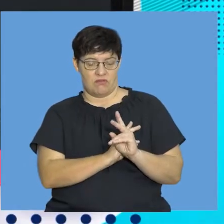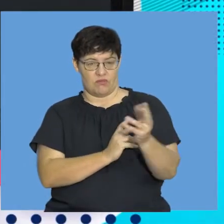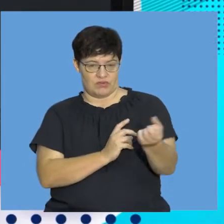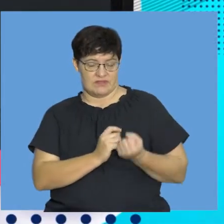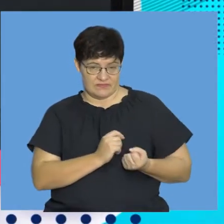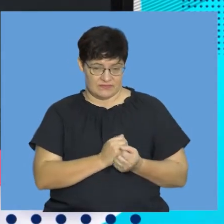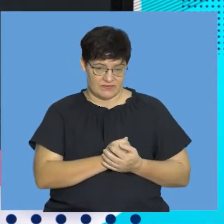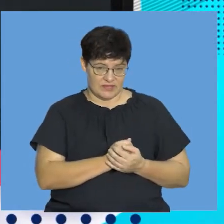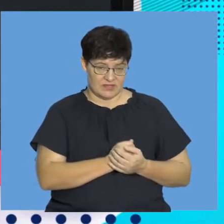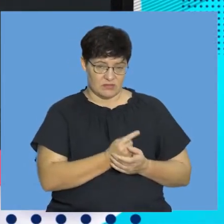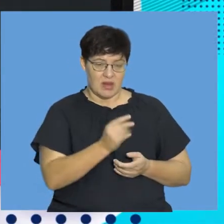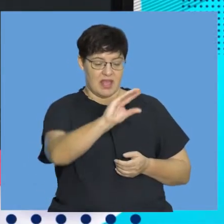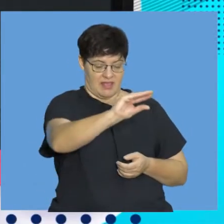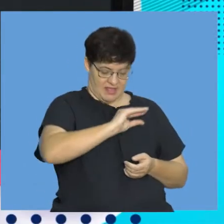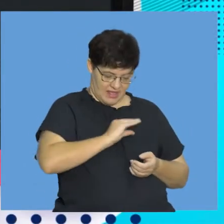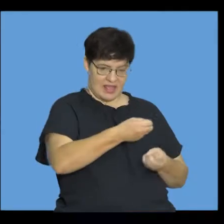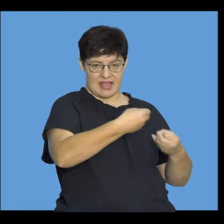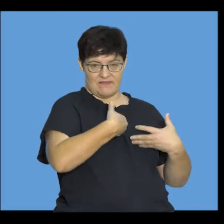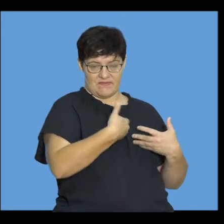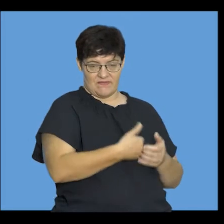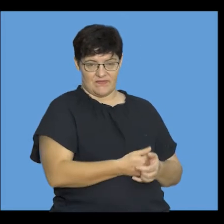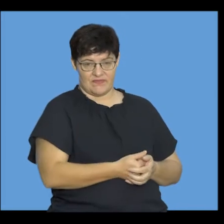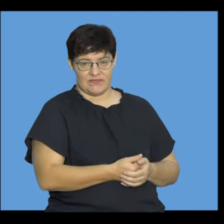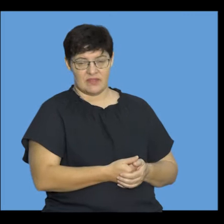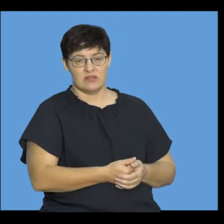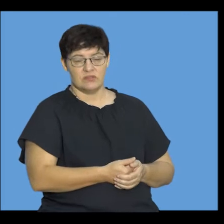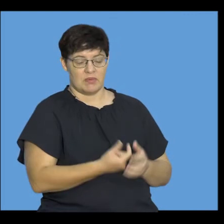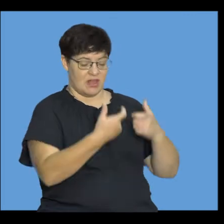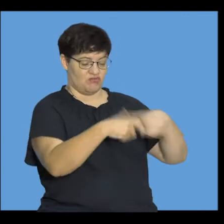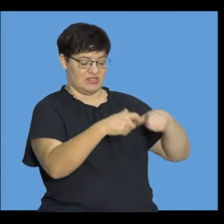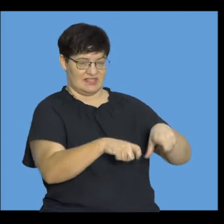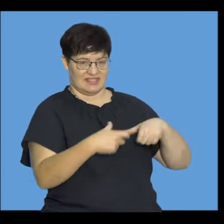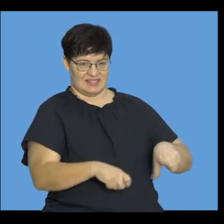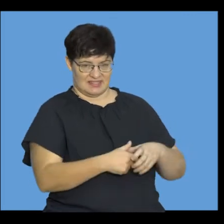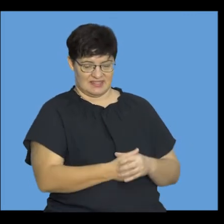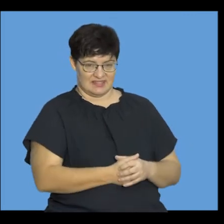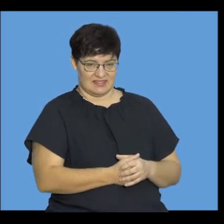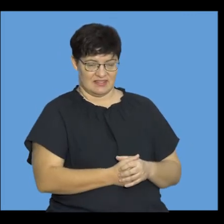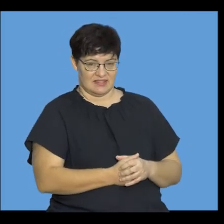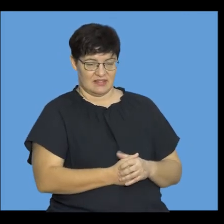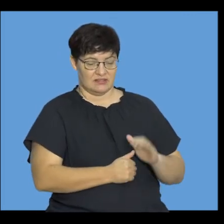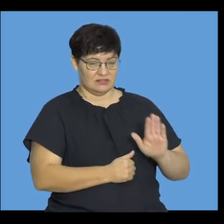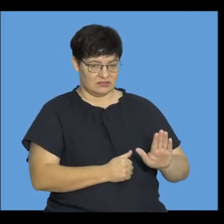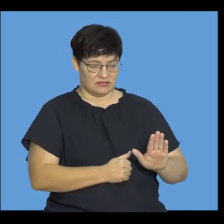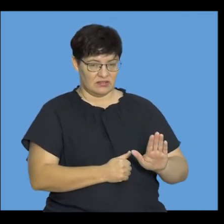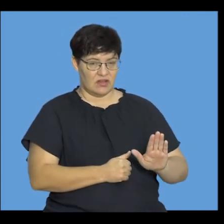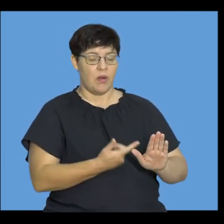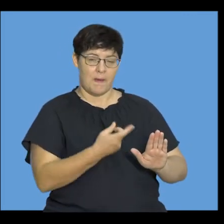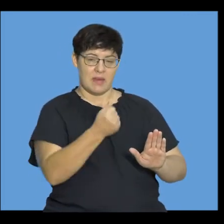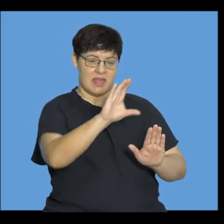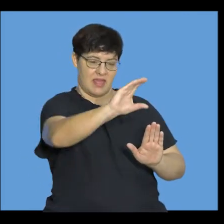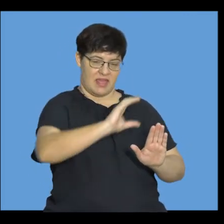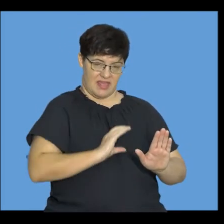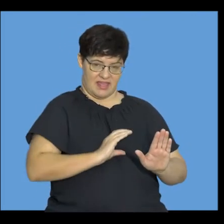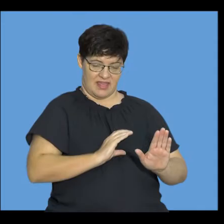into our bank account, so these are all our receipts. In other words, these are the avenues